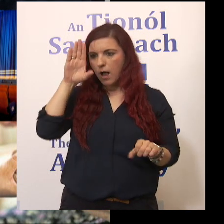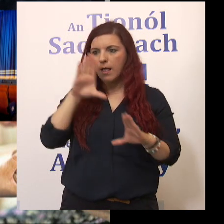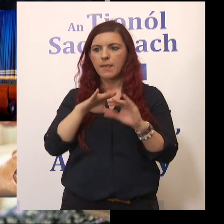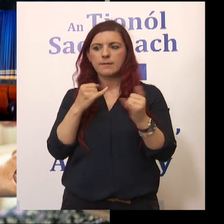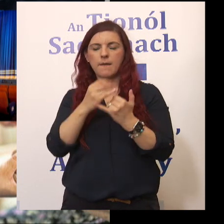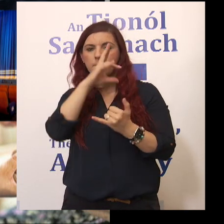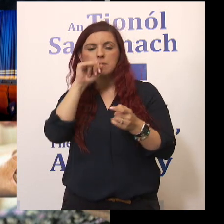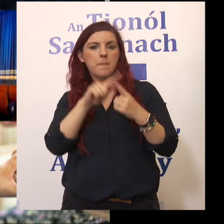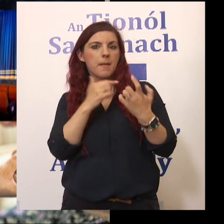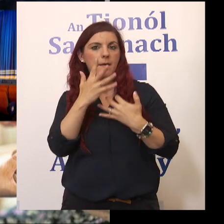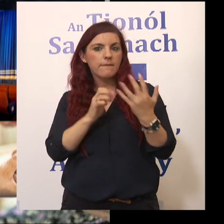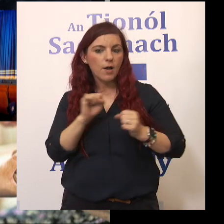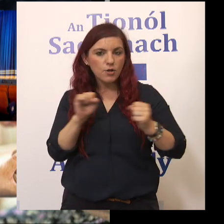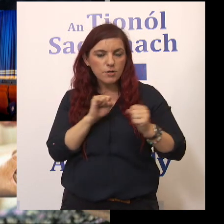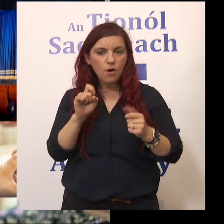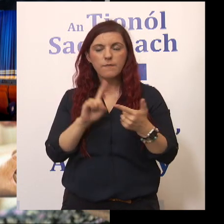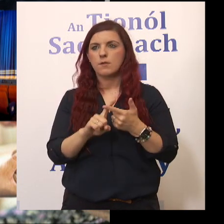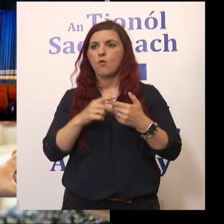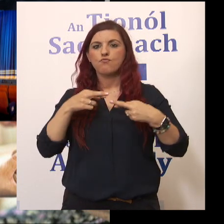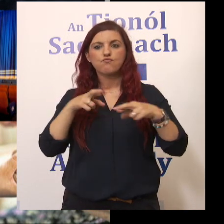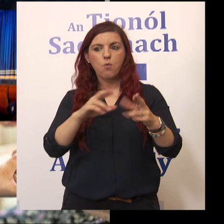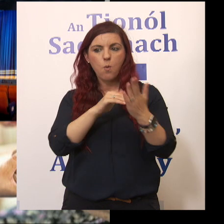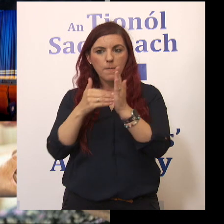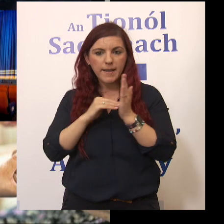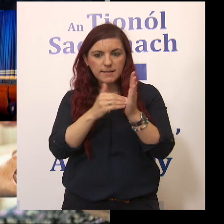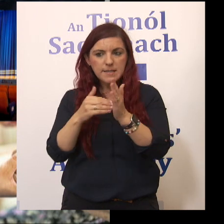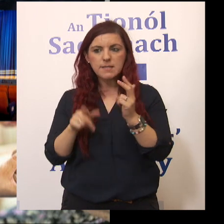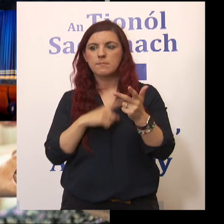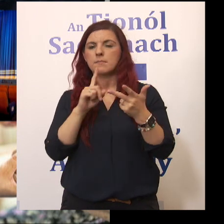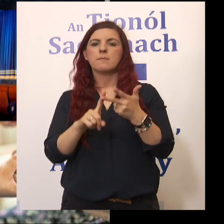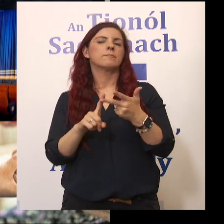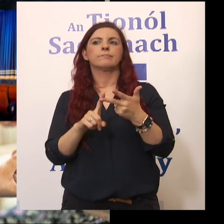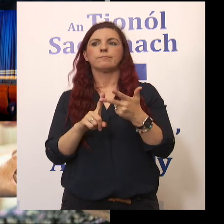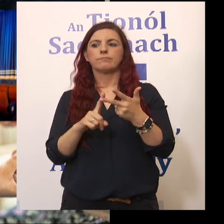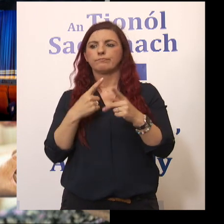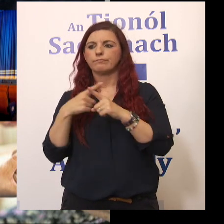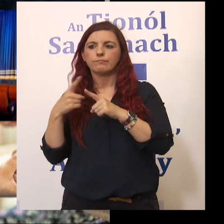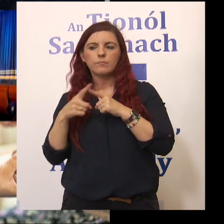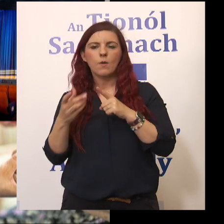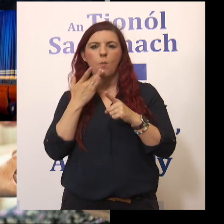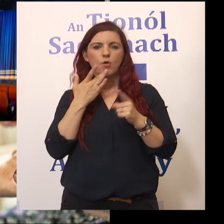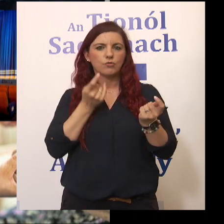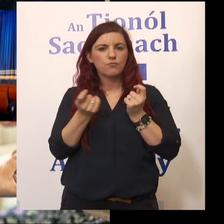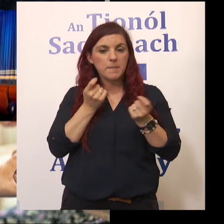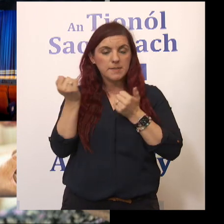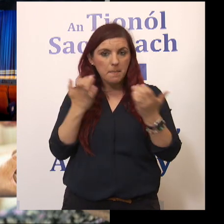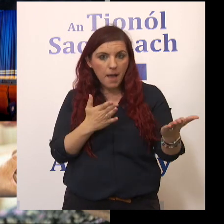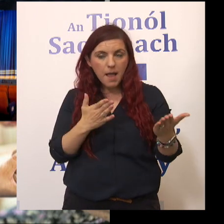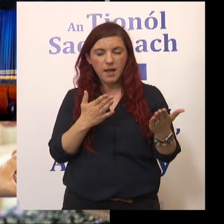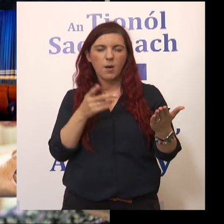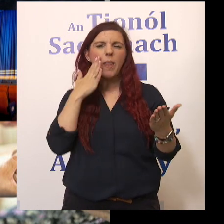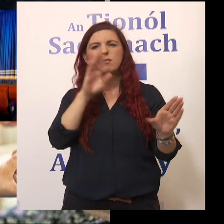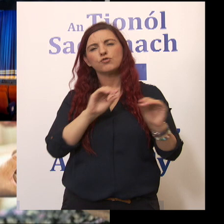service, for example, road maintenance, water treatment and supply, although of course that's in transition to Irish Water,